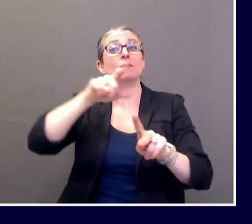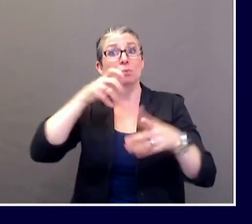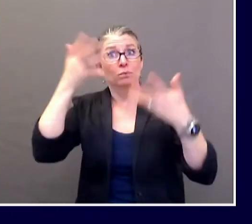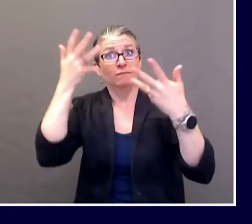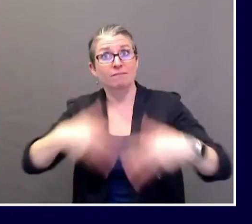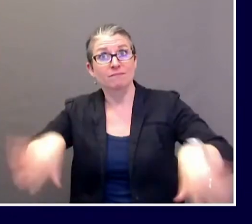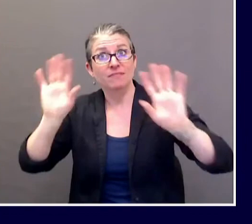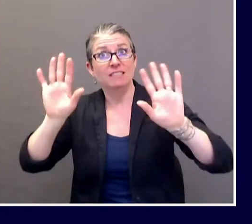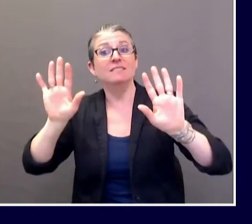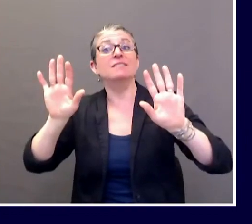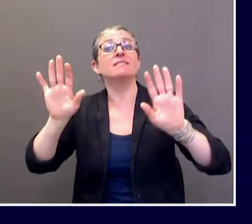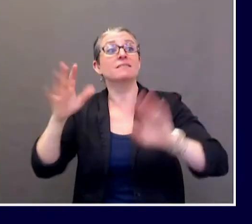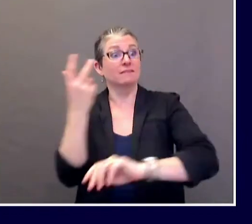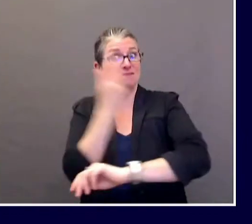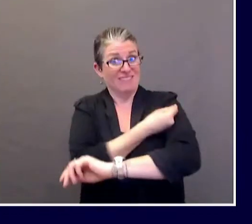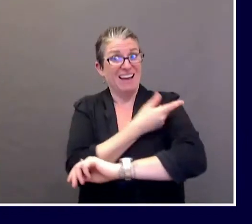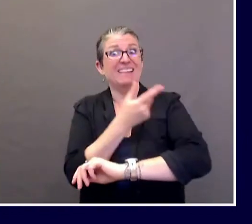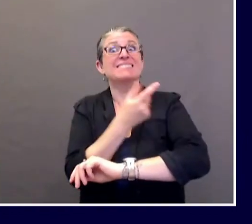with the Maine CDC.